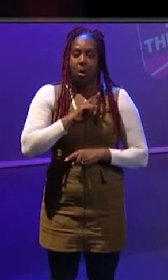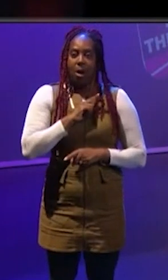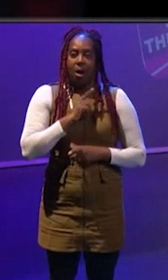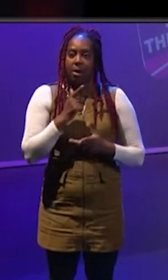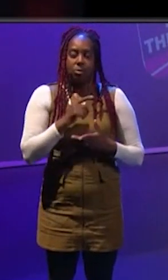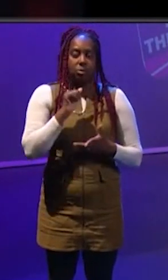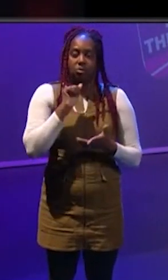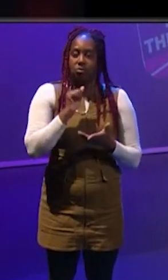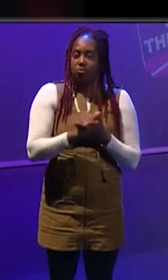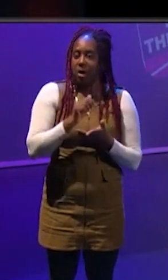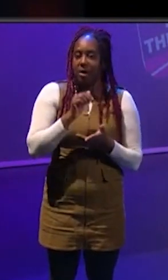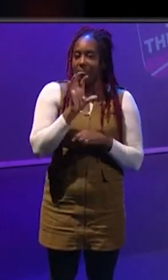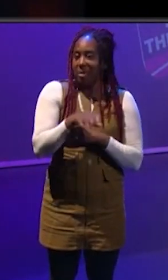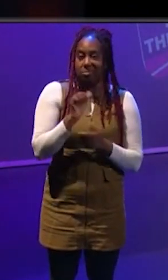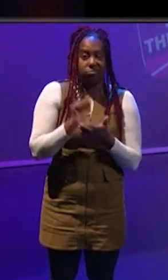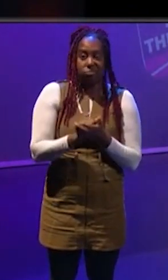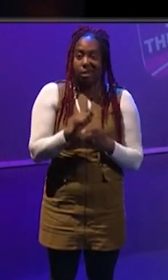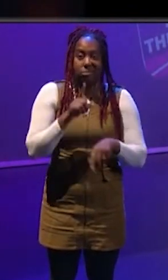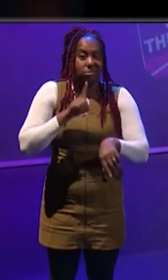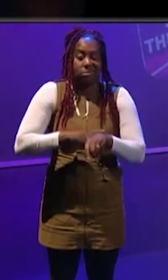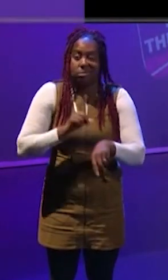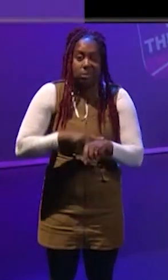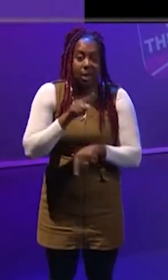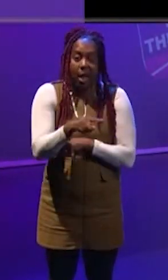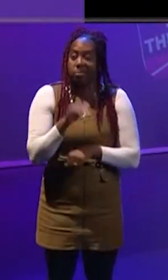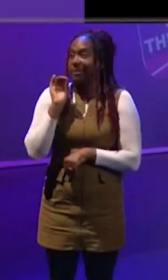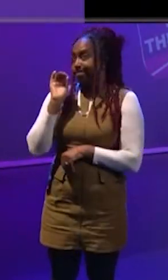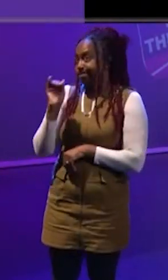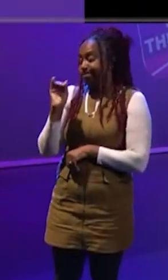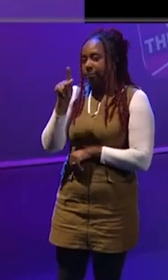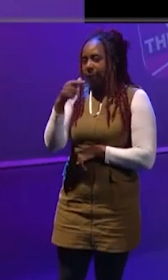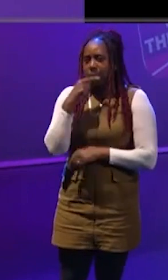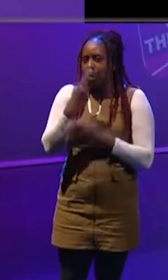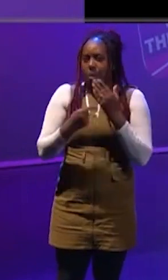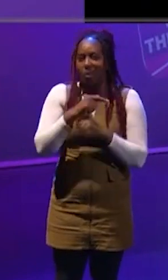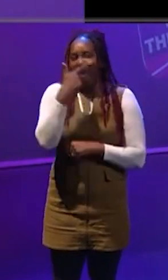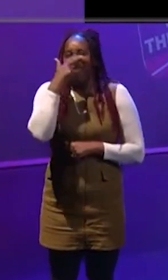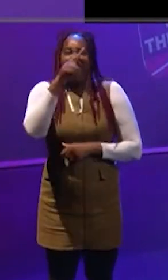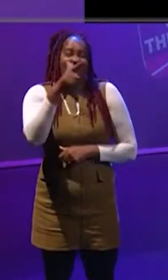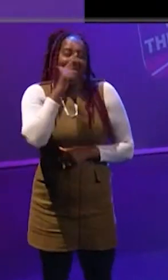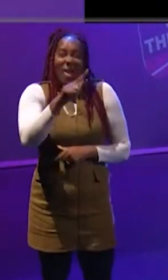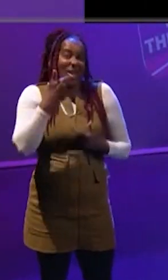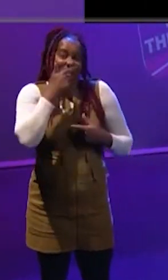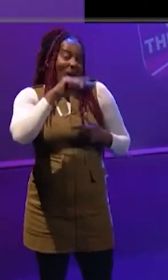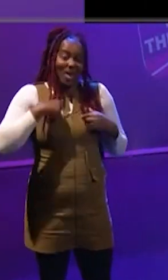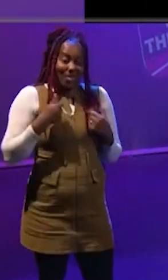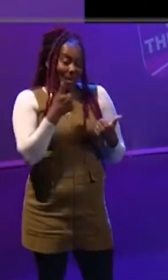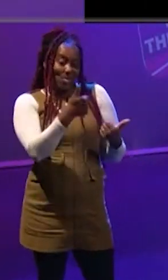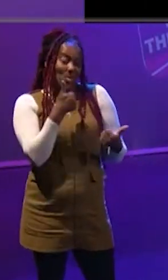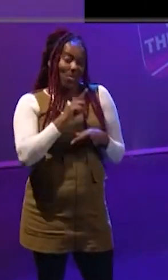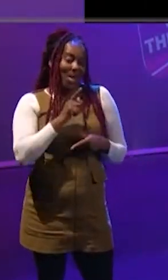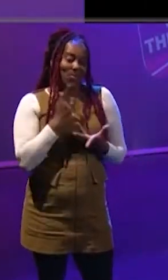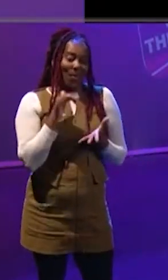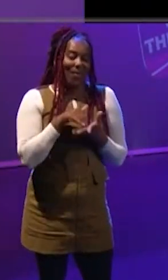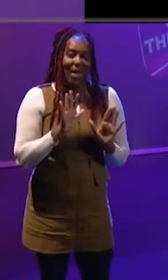I was in the right place at the right time. But also, as I like to remind everyone, that also it's not just about luck, it's about talent and determination and all of